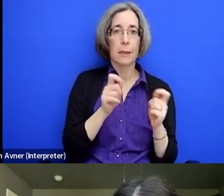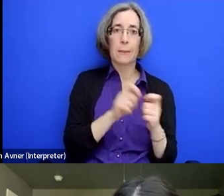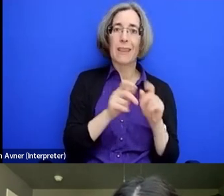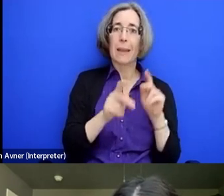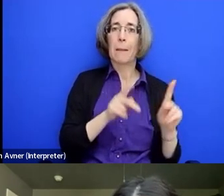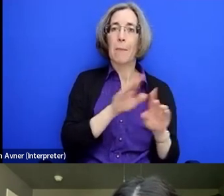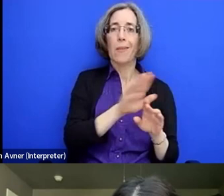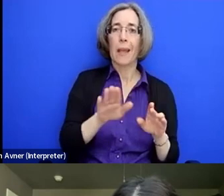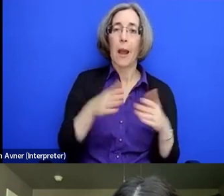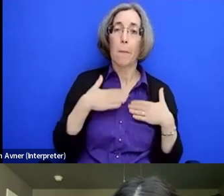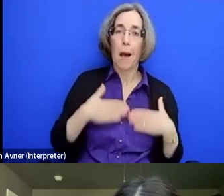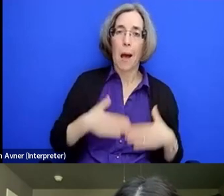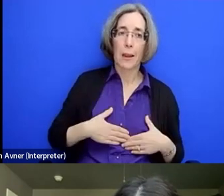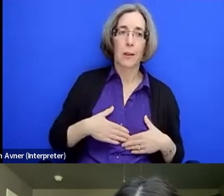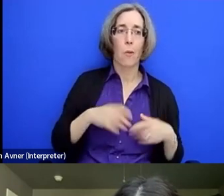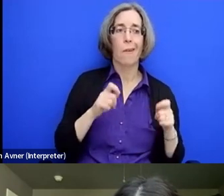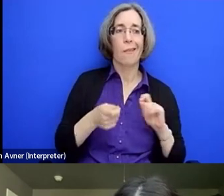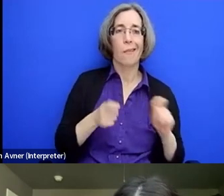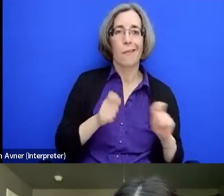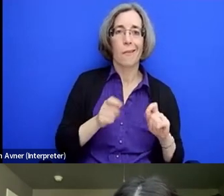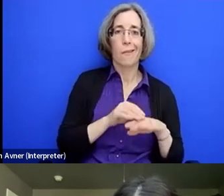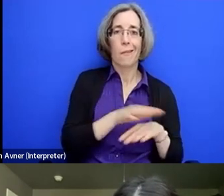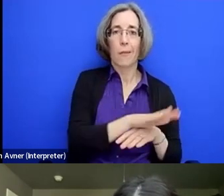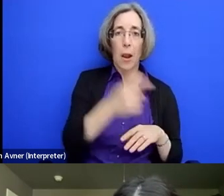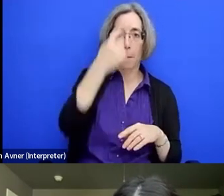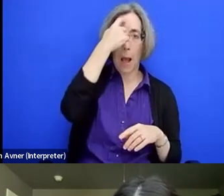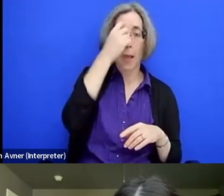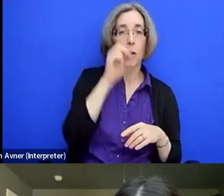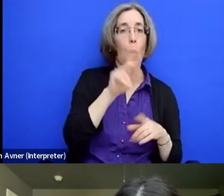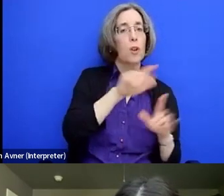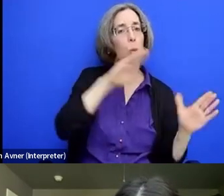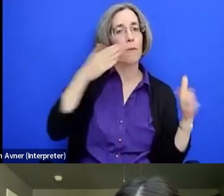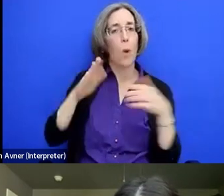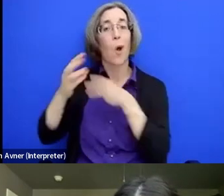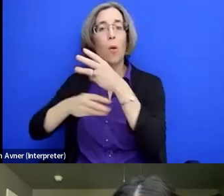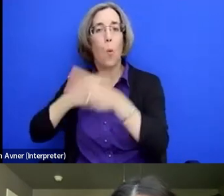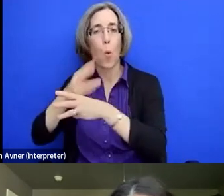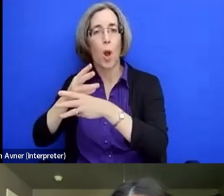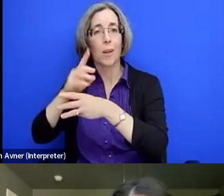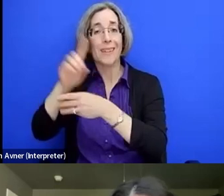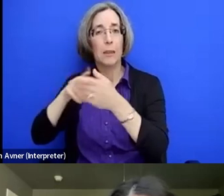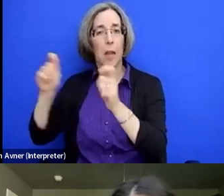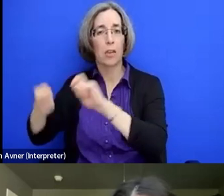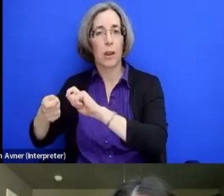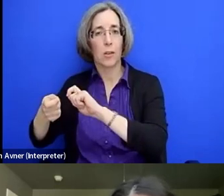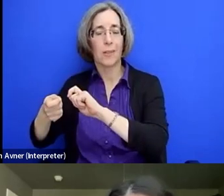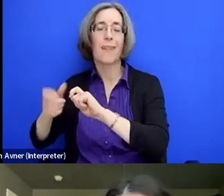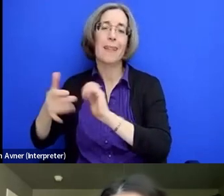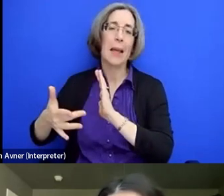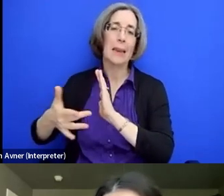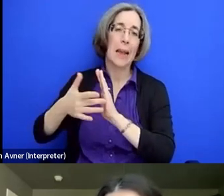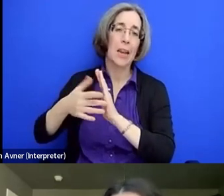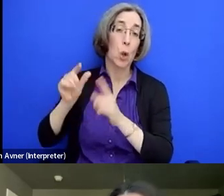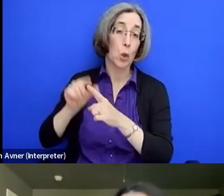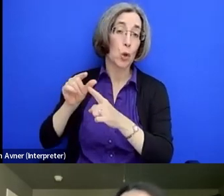Or world design changes. The technical term for that is, in